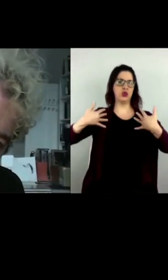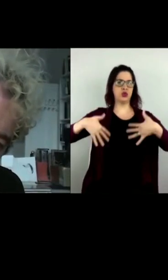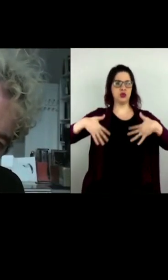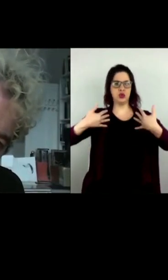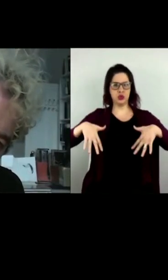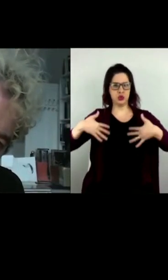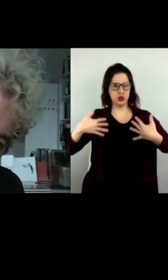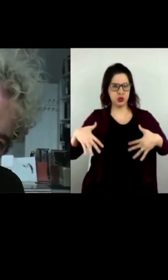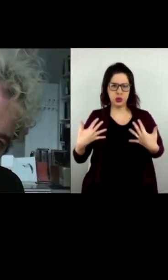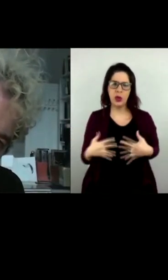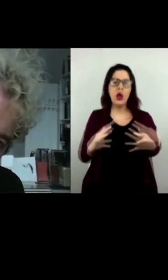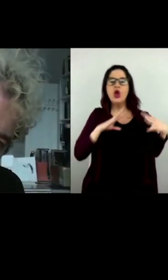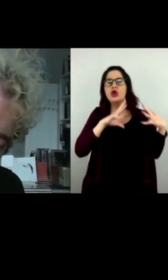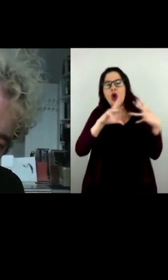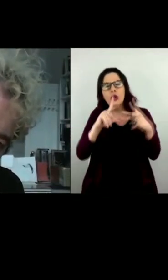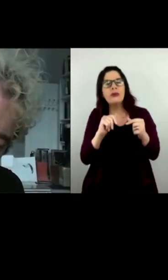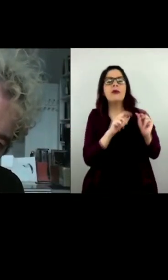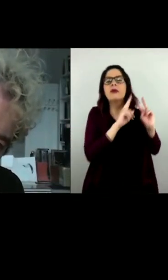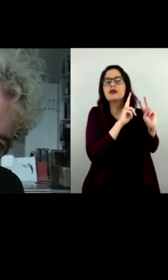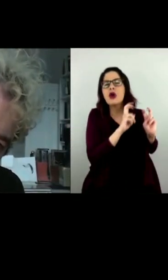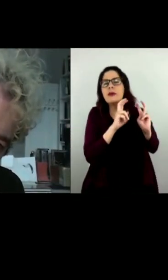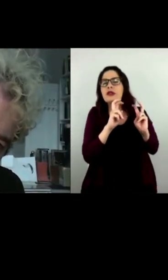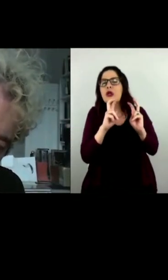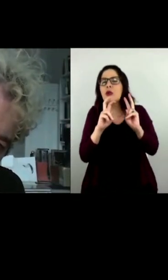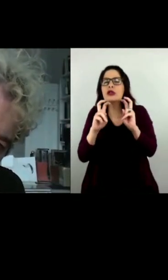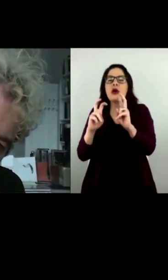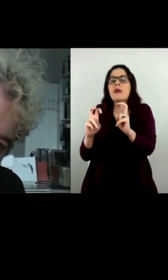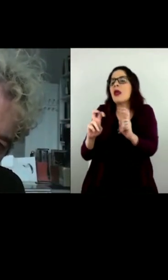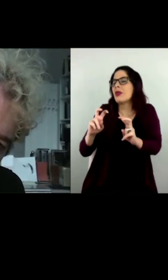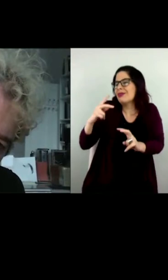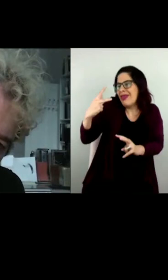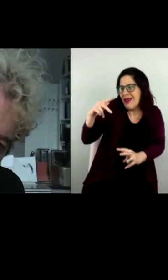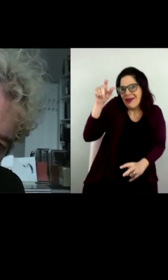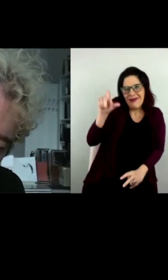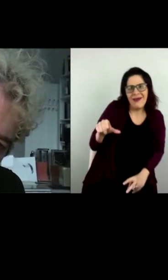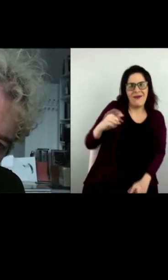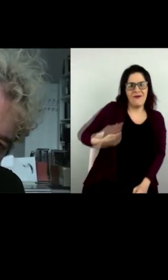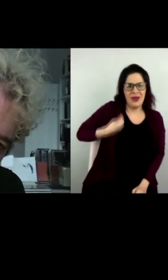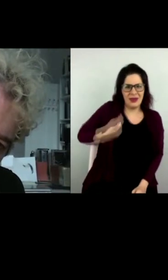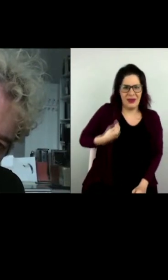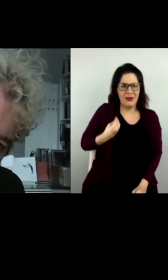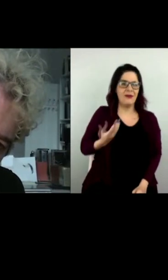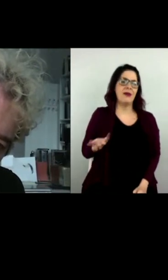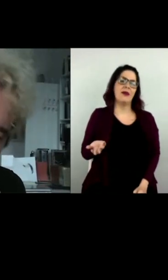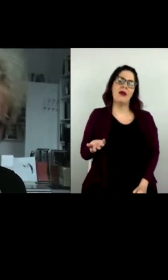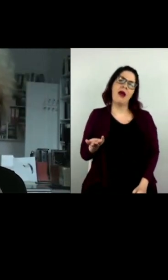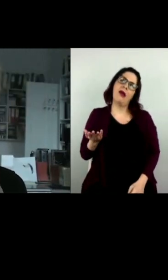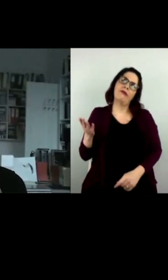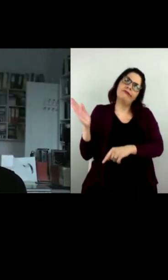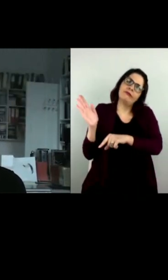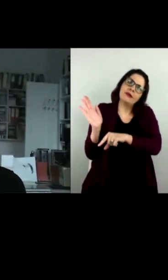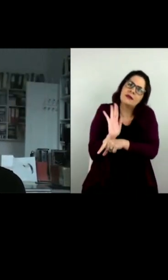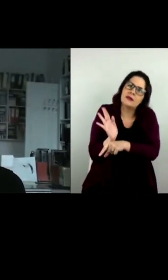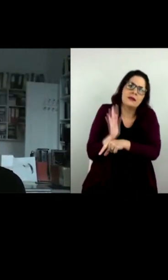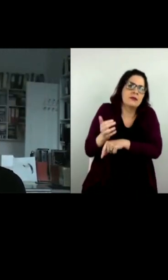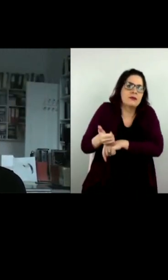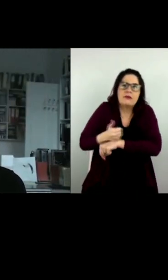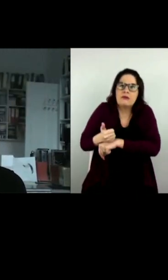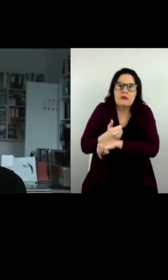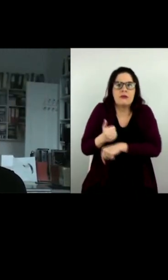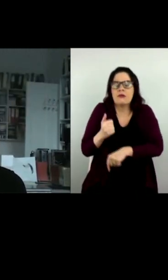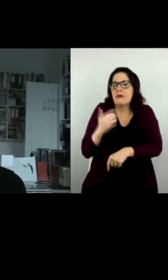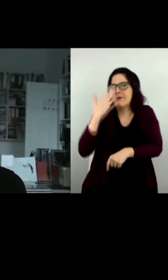talking and made films about him as a filmmaker. And everybody remembers he